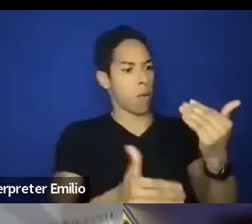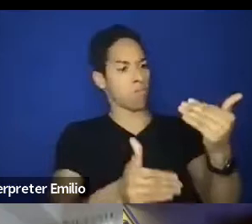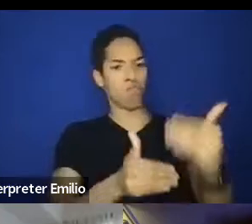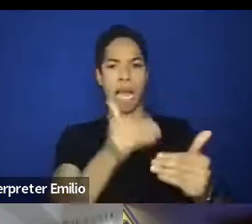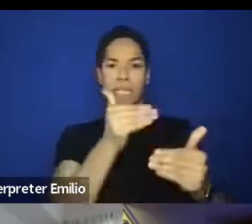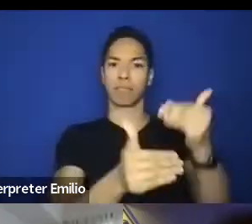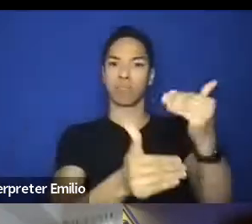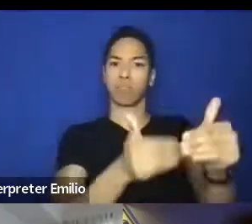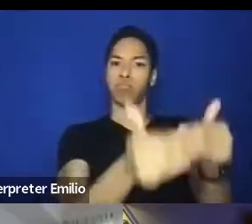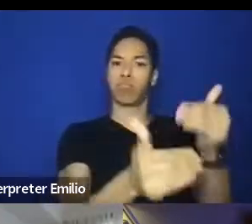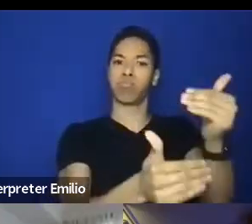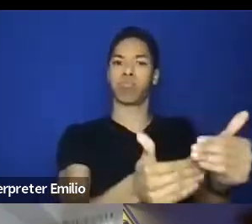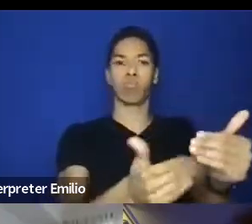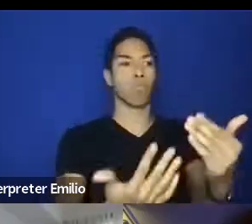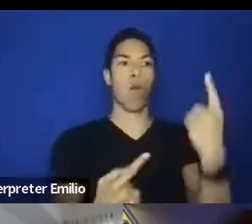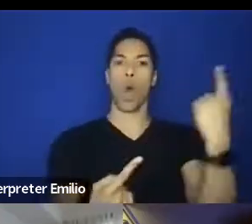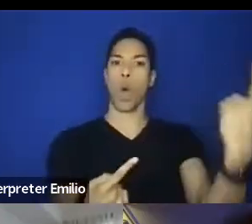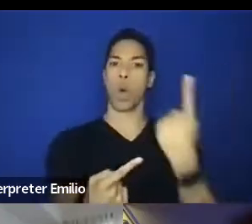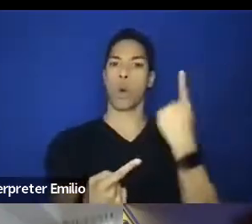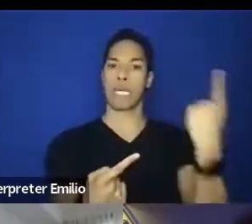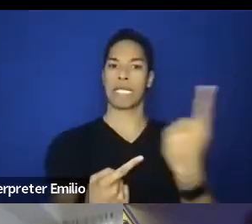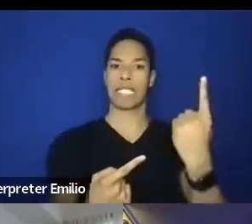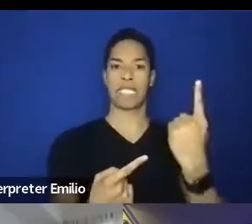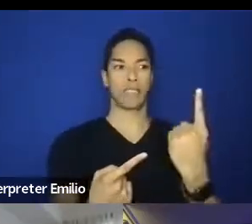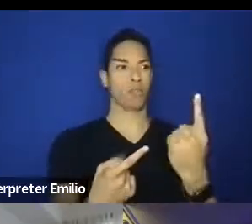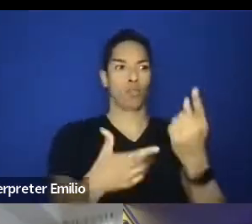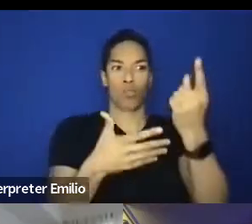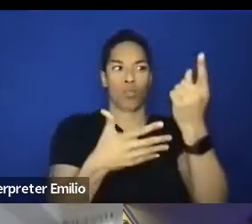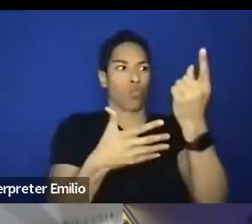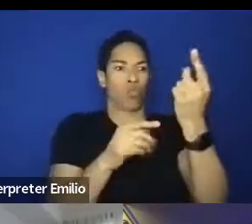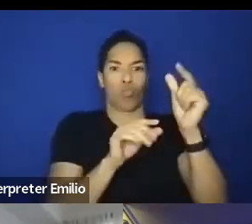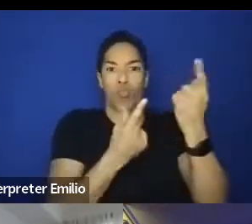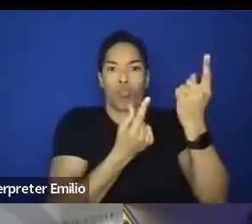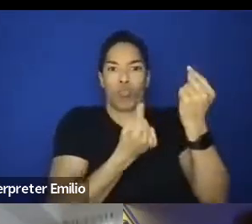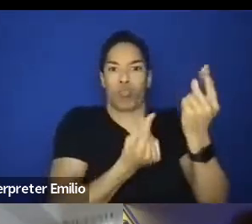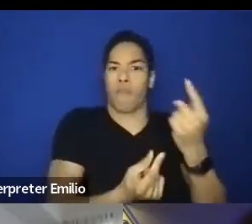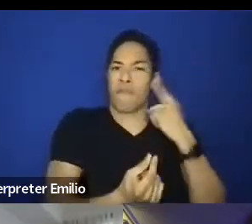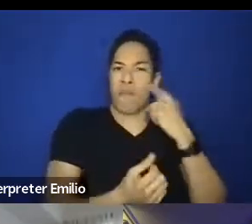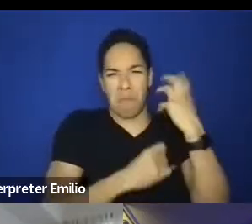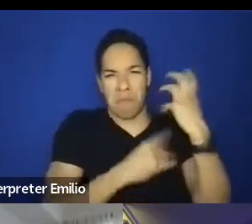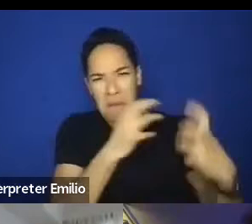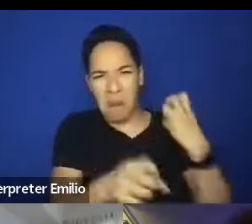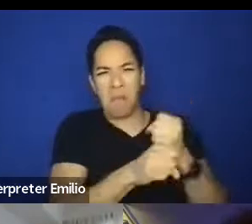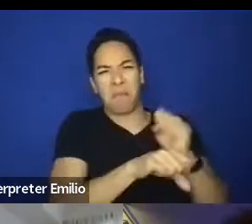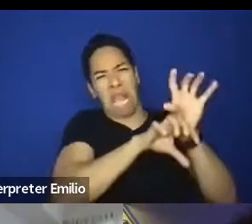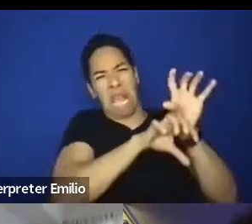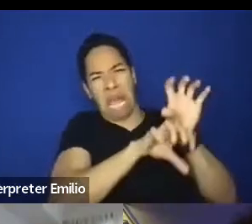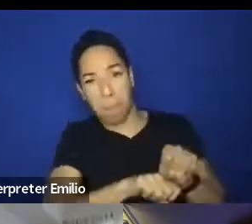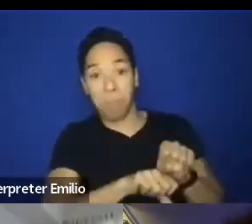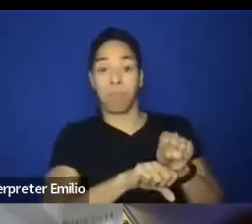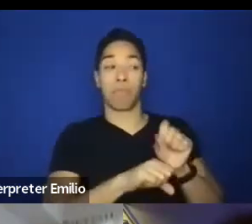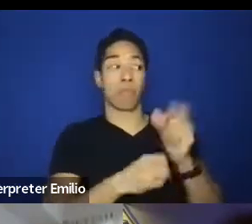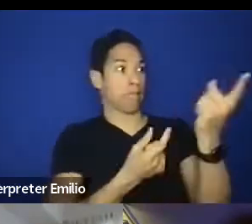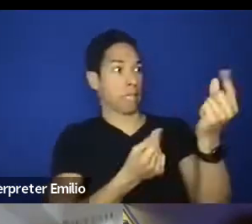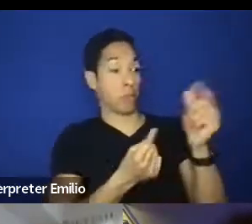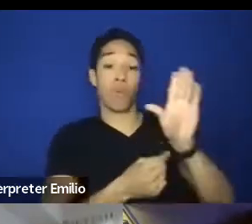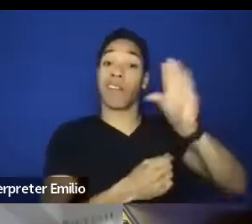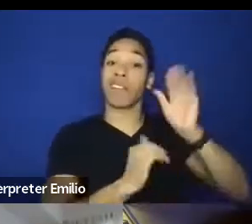be always how it's been done for years, how they know it, what's